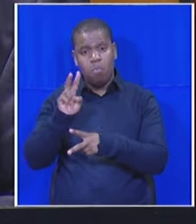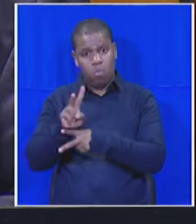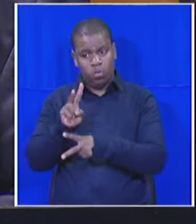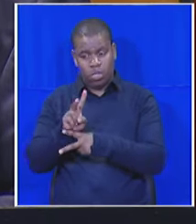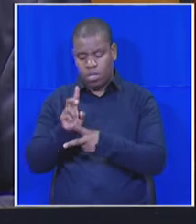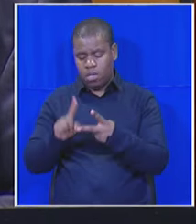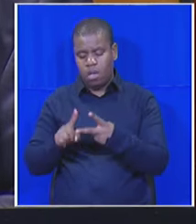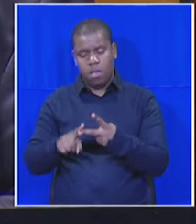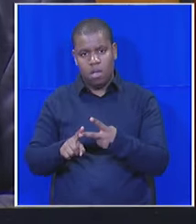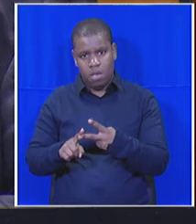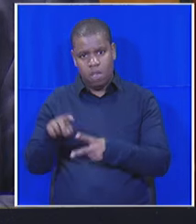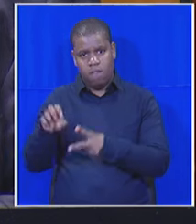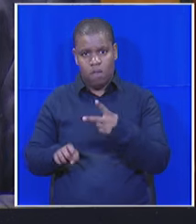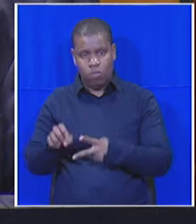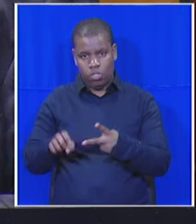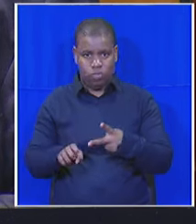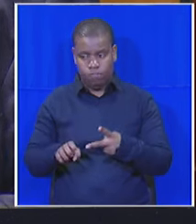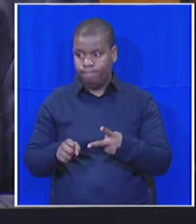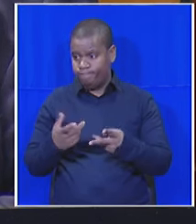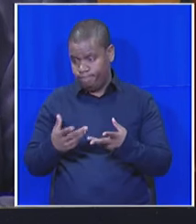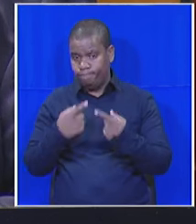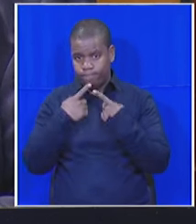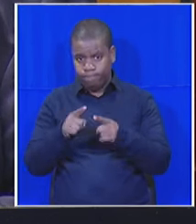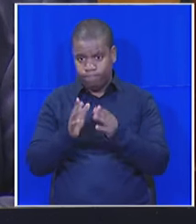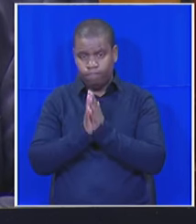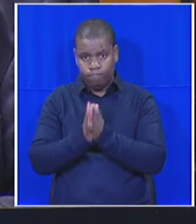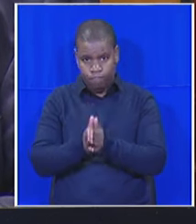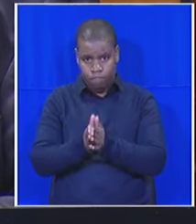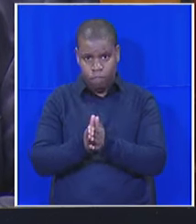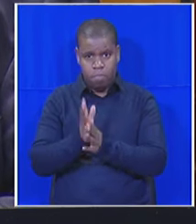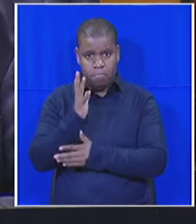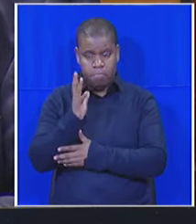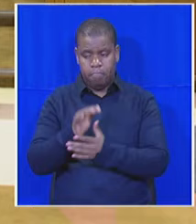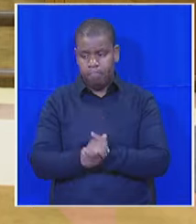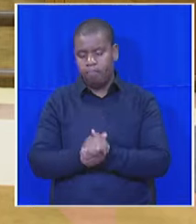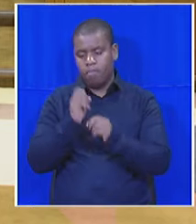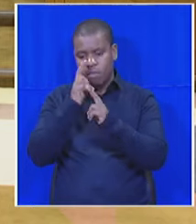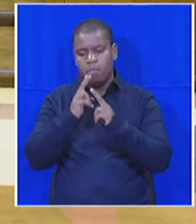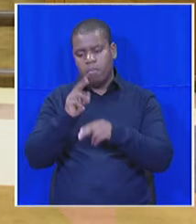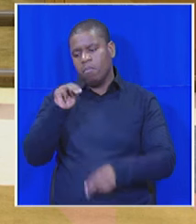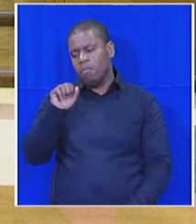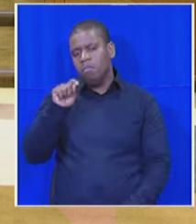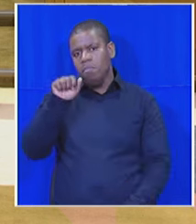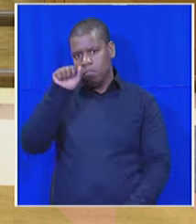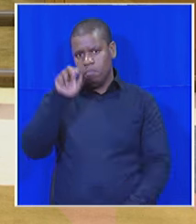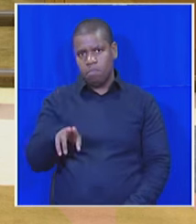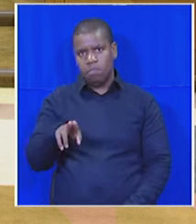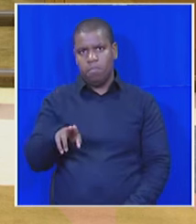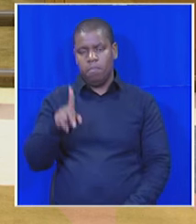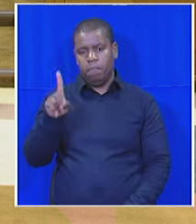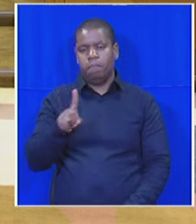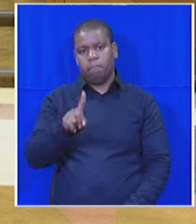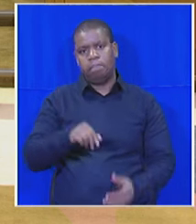Objections having been indicated and requests for declaration made. Honorable Mutau. Thank you,